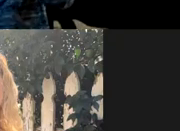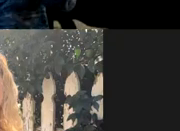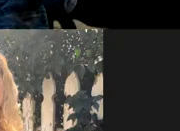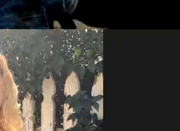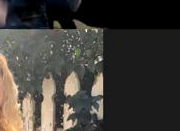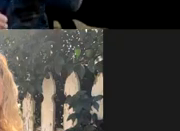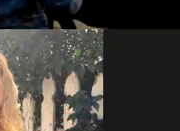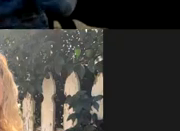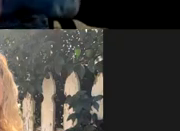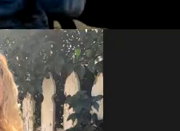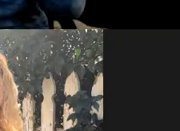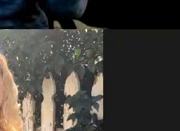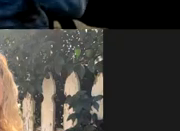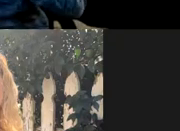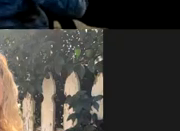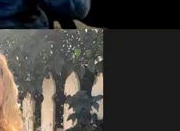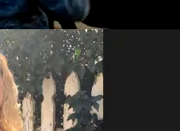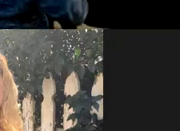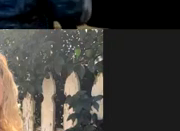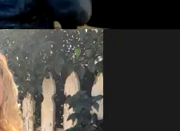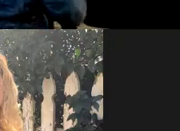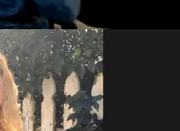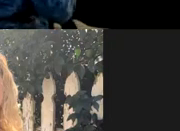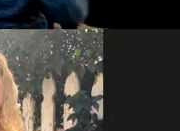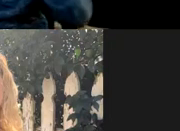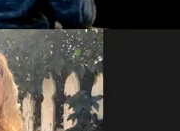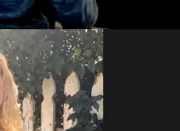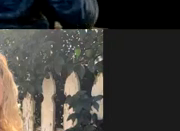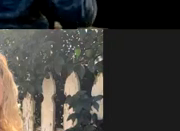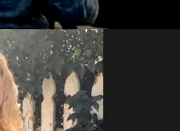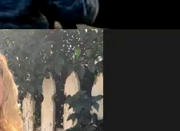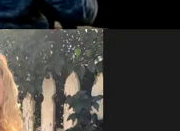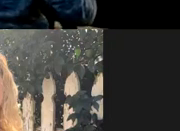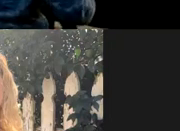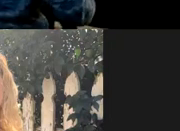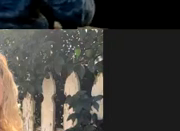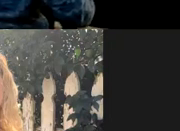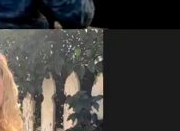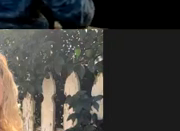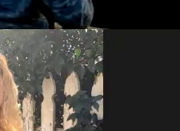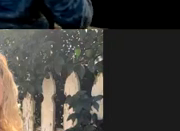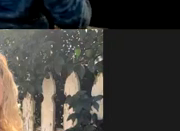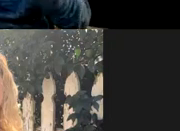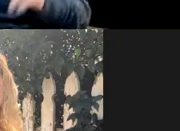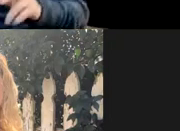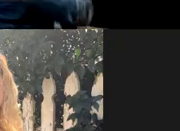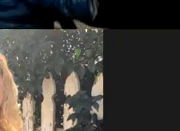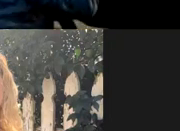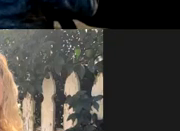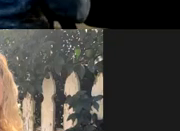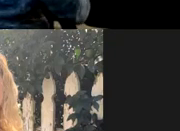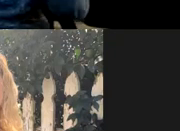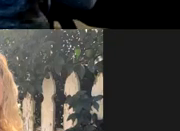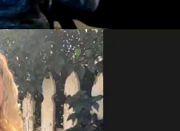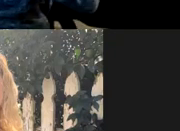holders. And so it got referred over, and they hired investigators to test